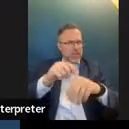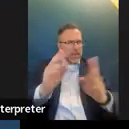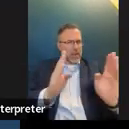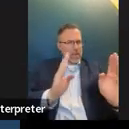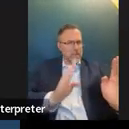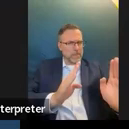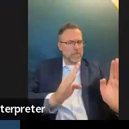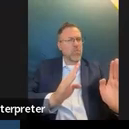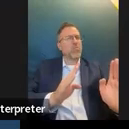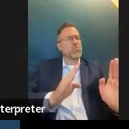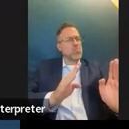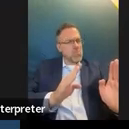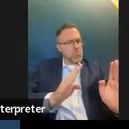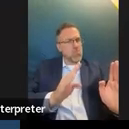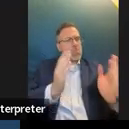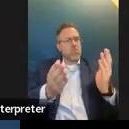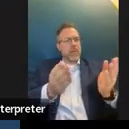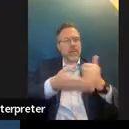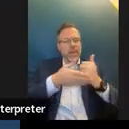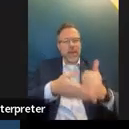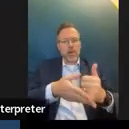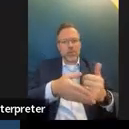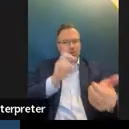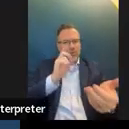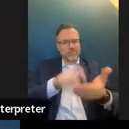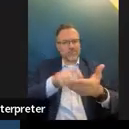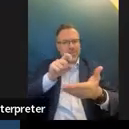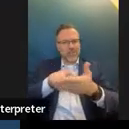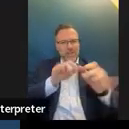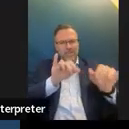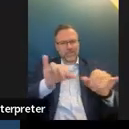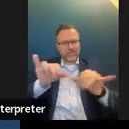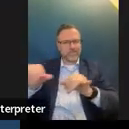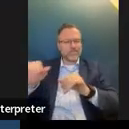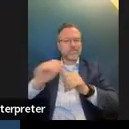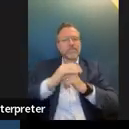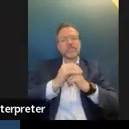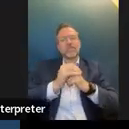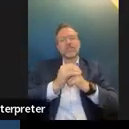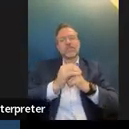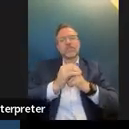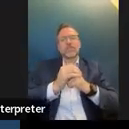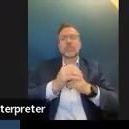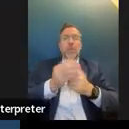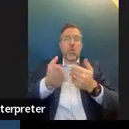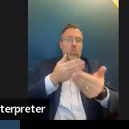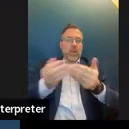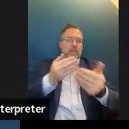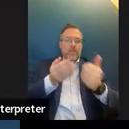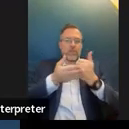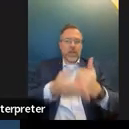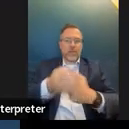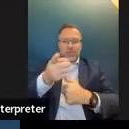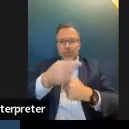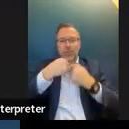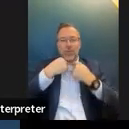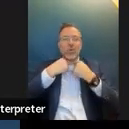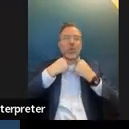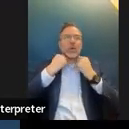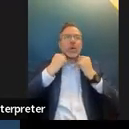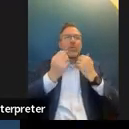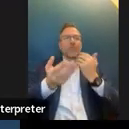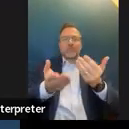just different examples of how to do it. Do what makes sense to you and do what makes sense